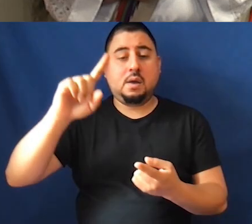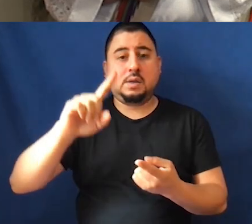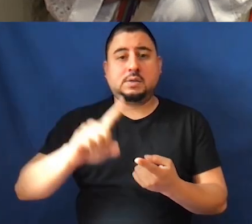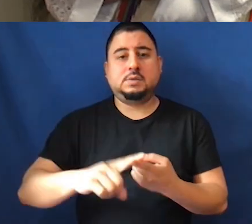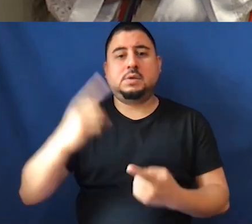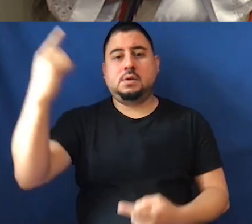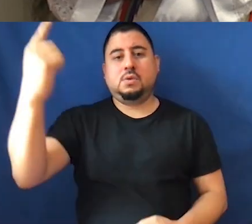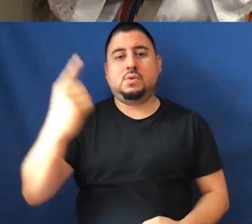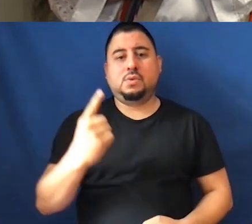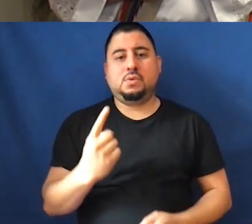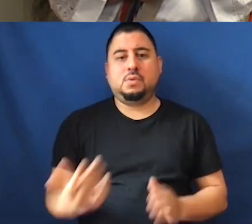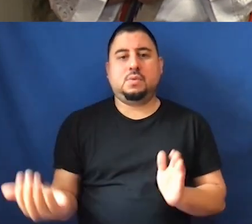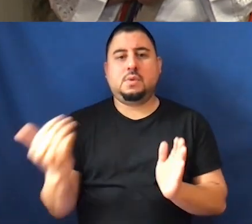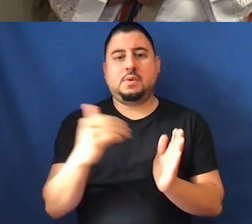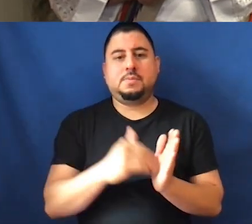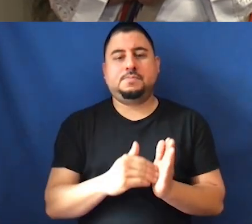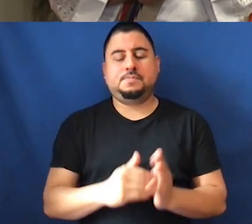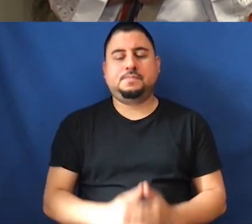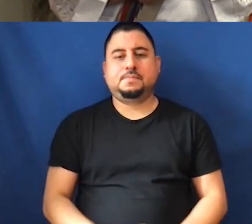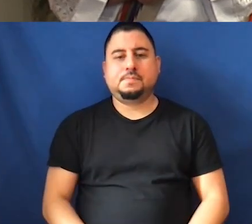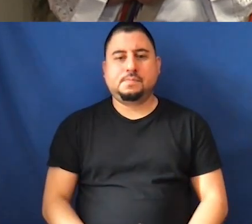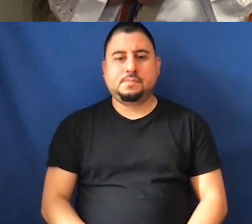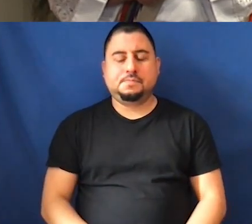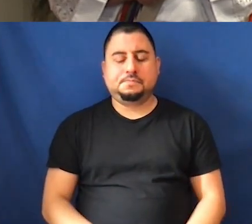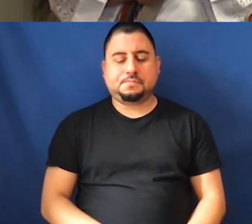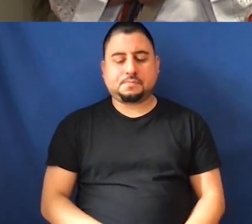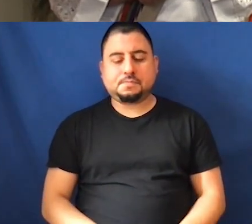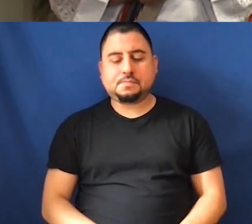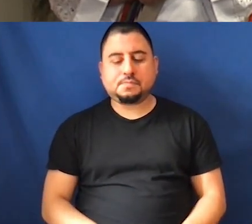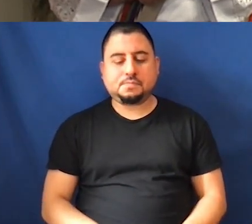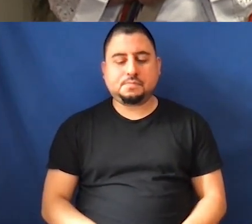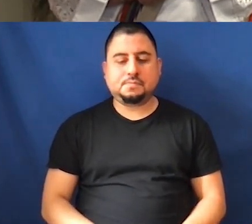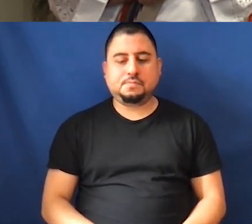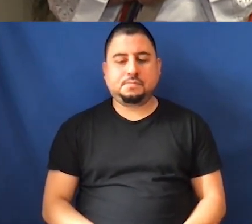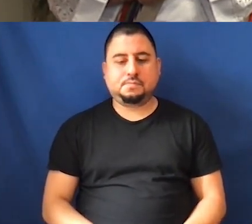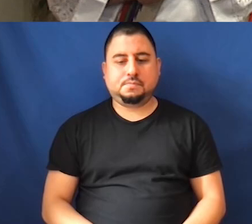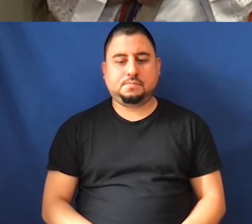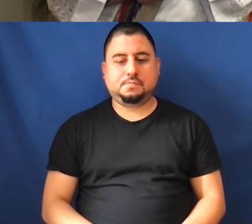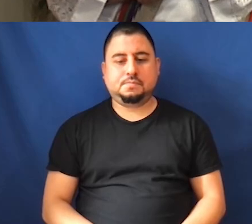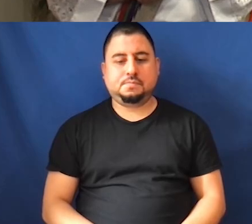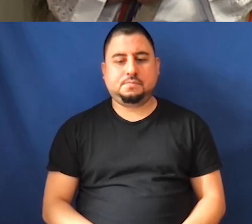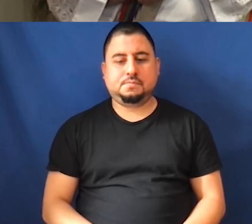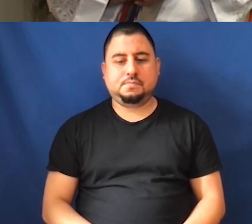Lord, until you come again.